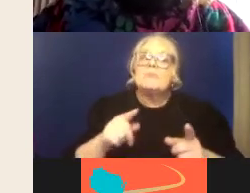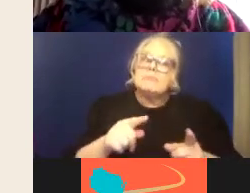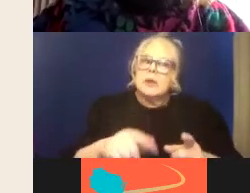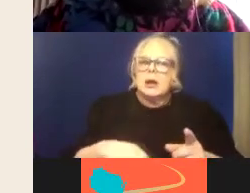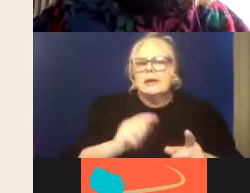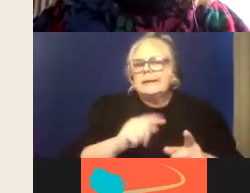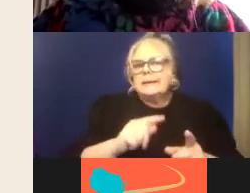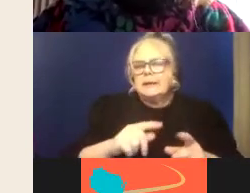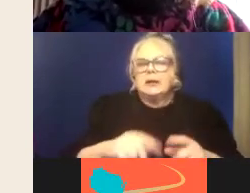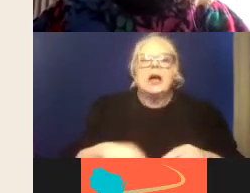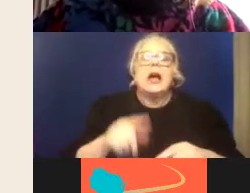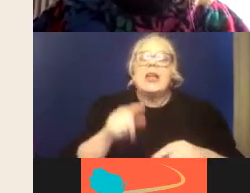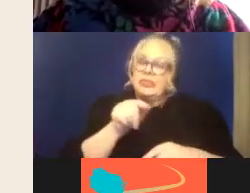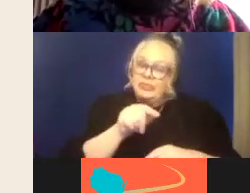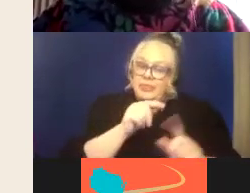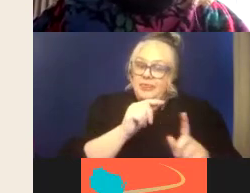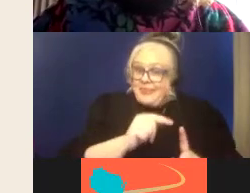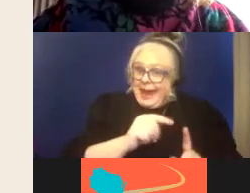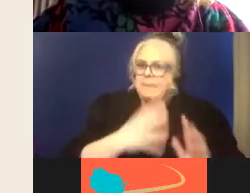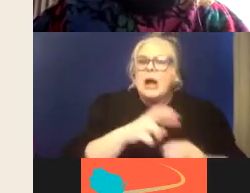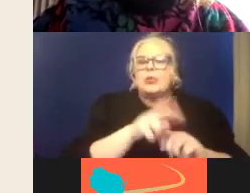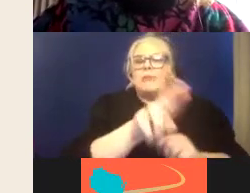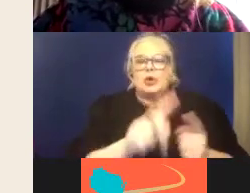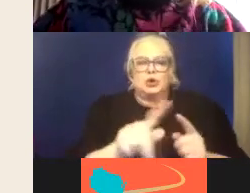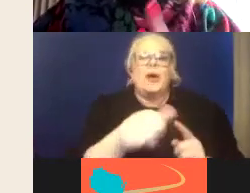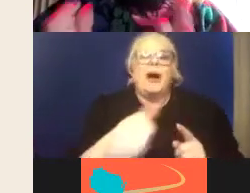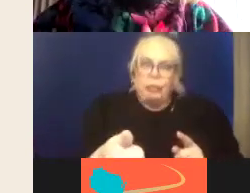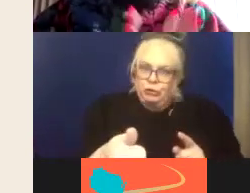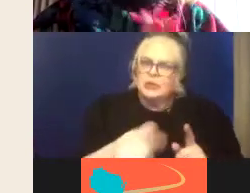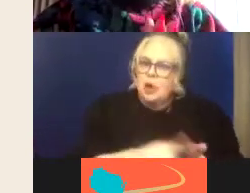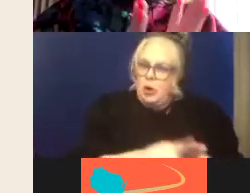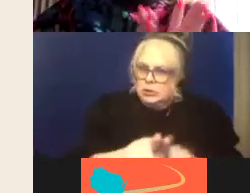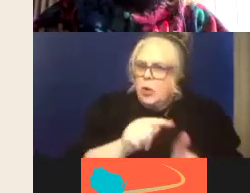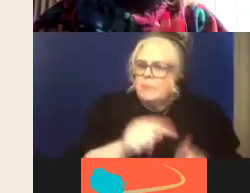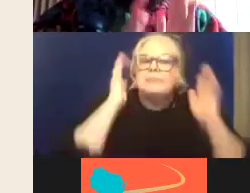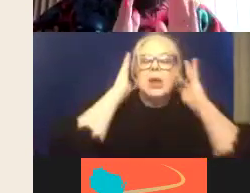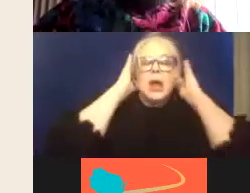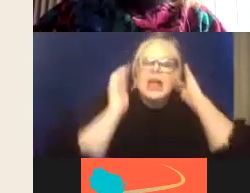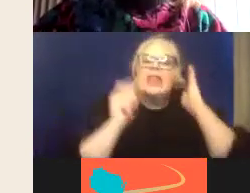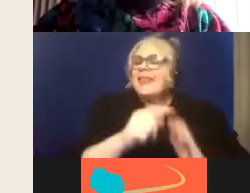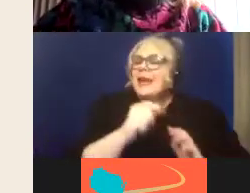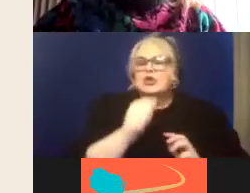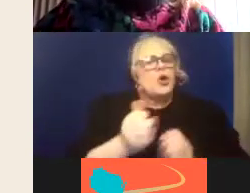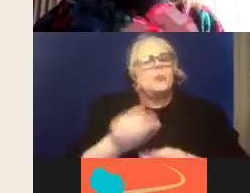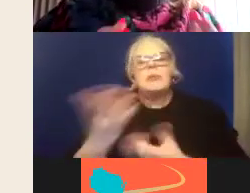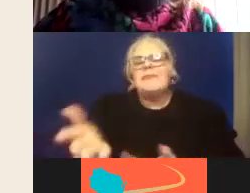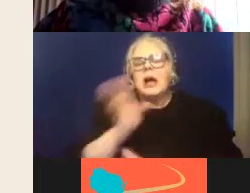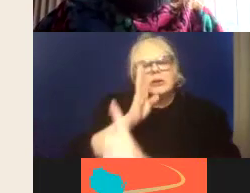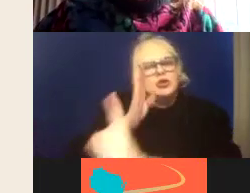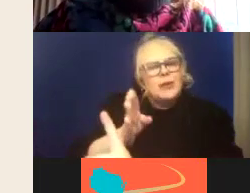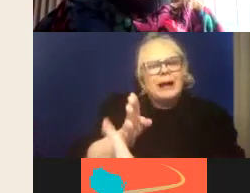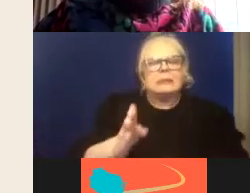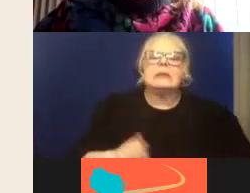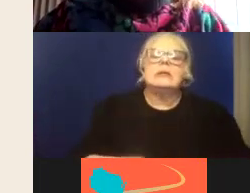be limited the support that they can provide around that. They don't provide the direct like victim specialist support working directly with a survivor to